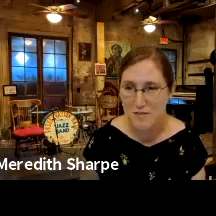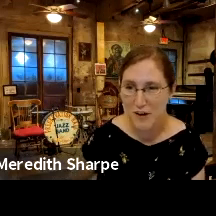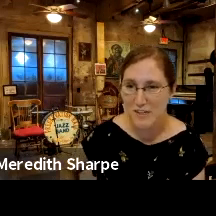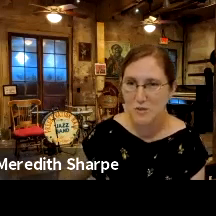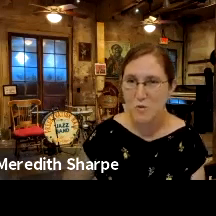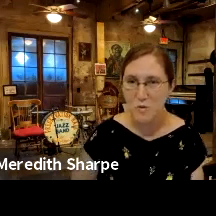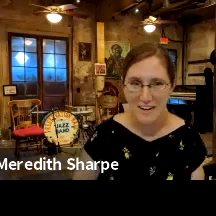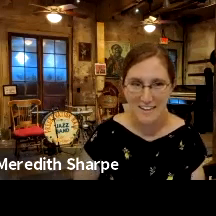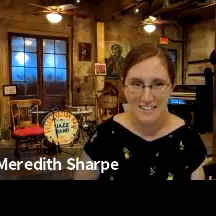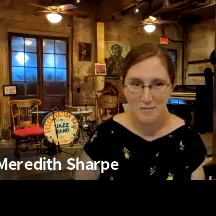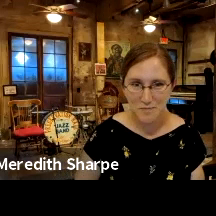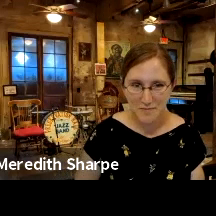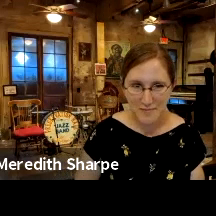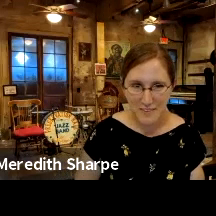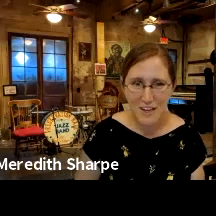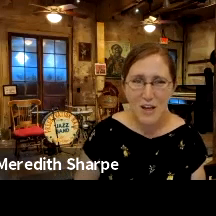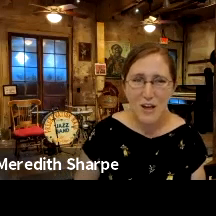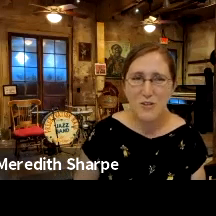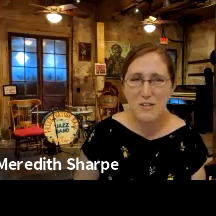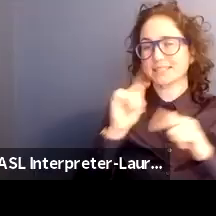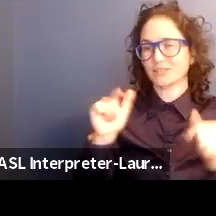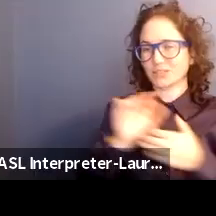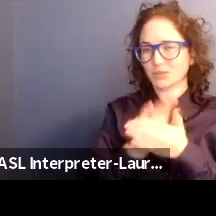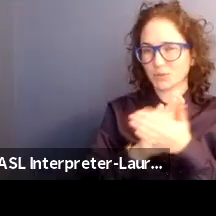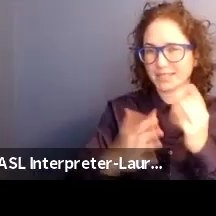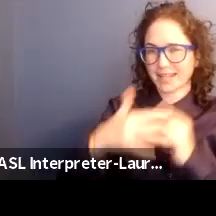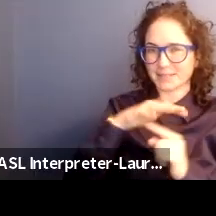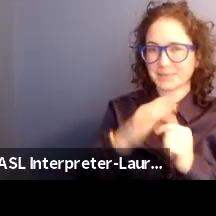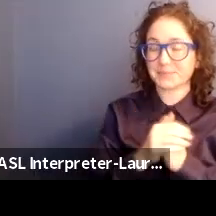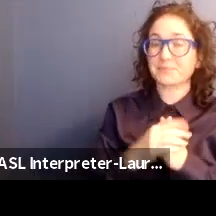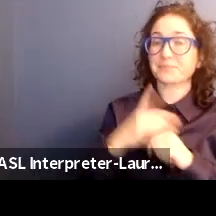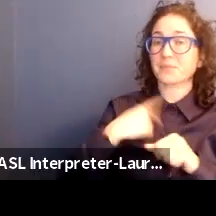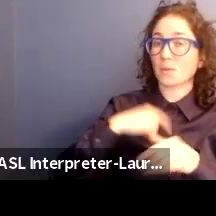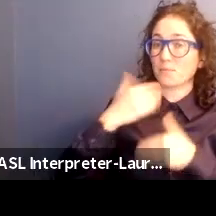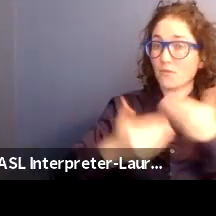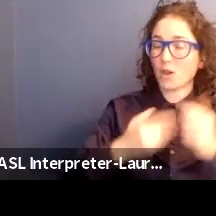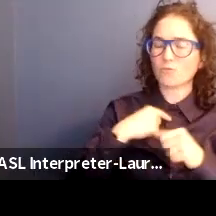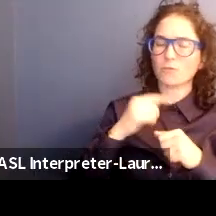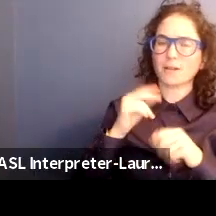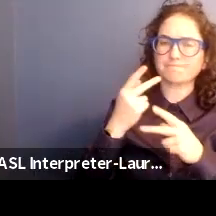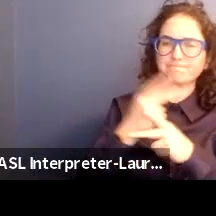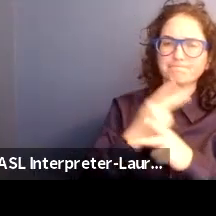groups in various school settings. So as we move on, we're going to look at how does music lead us